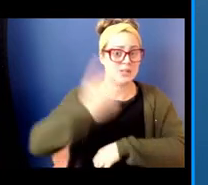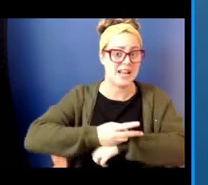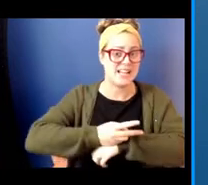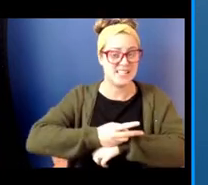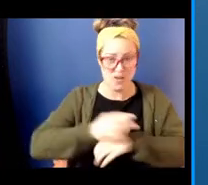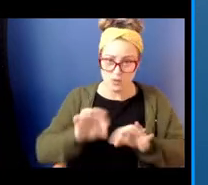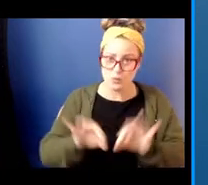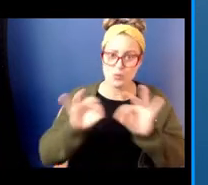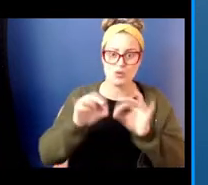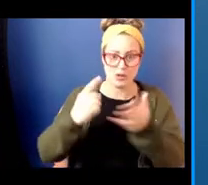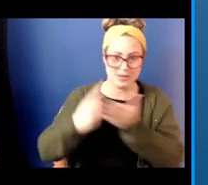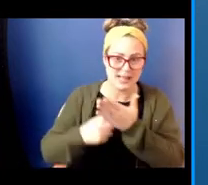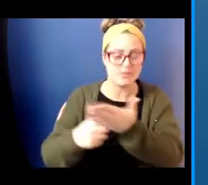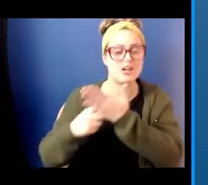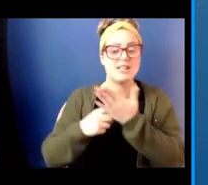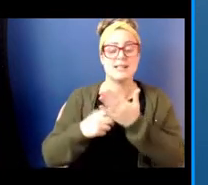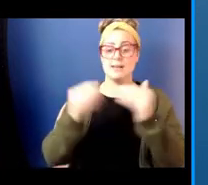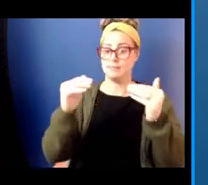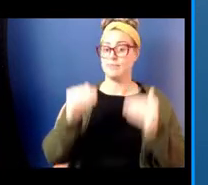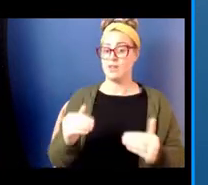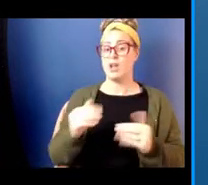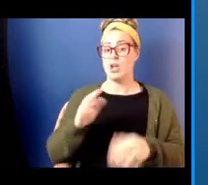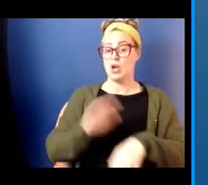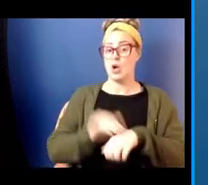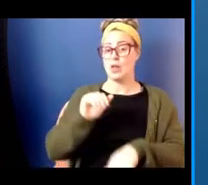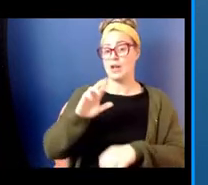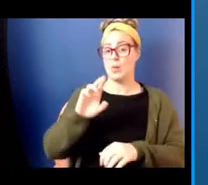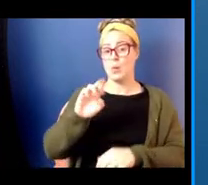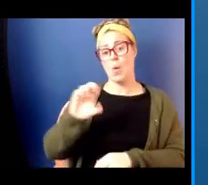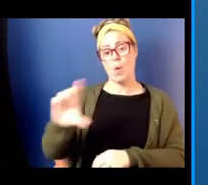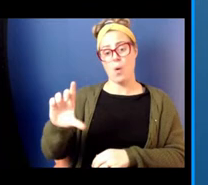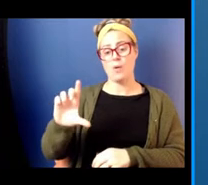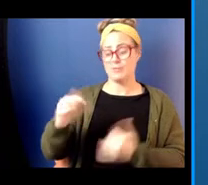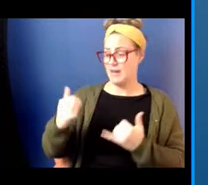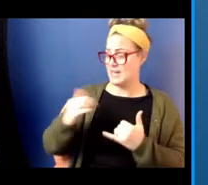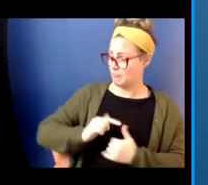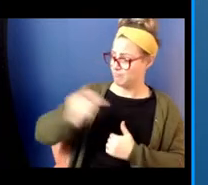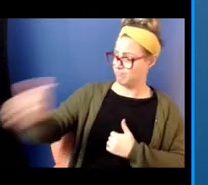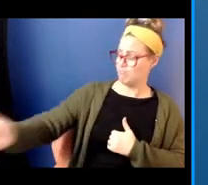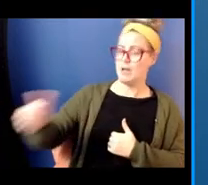roll and for that I'm going to turn to our parliamentarian Helen McFadden